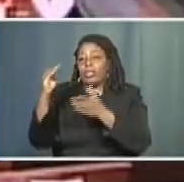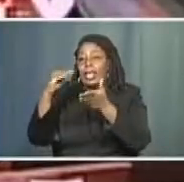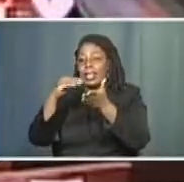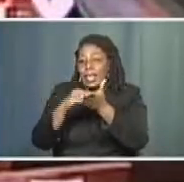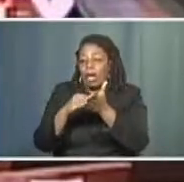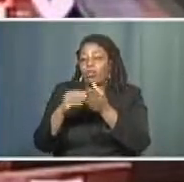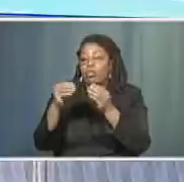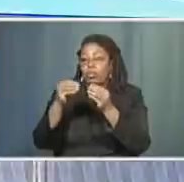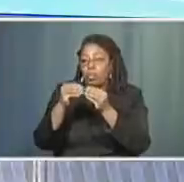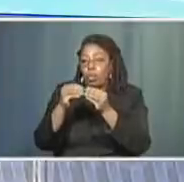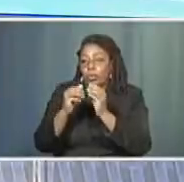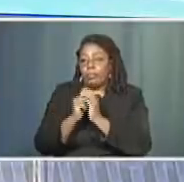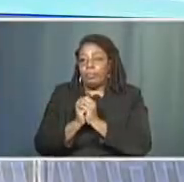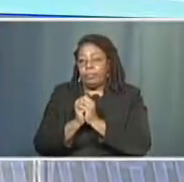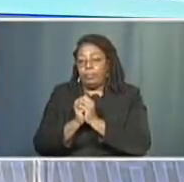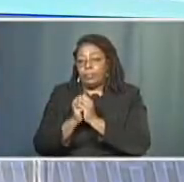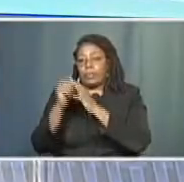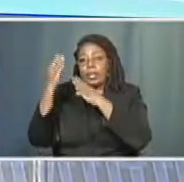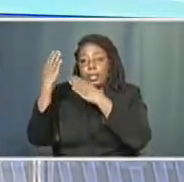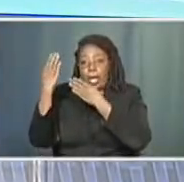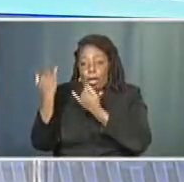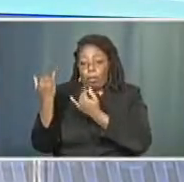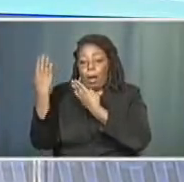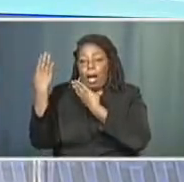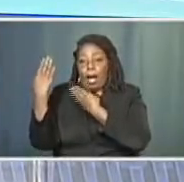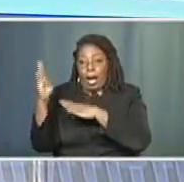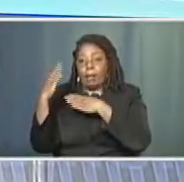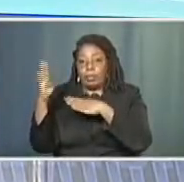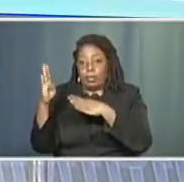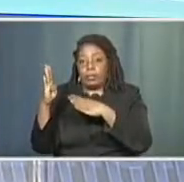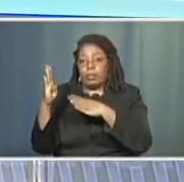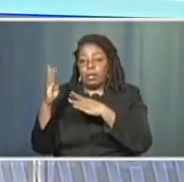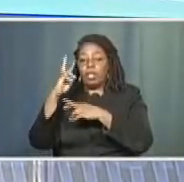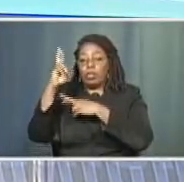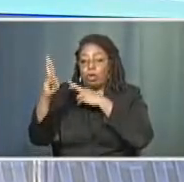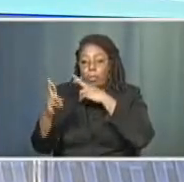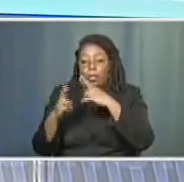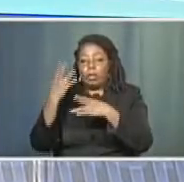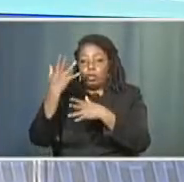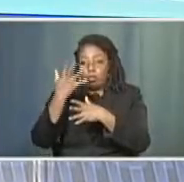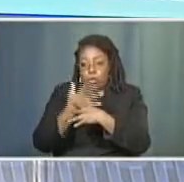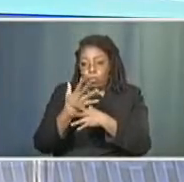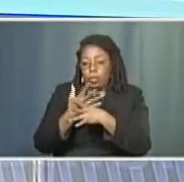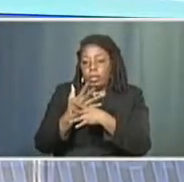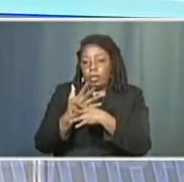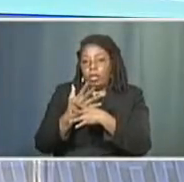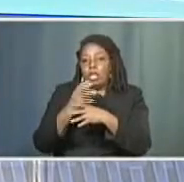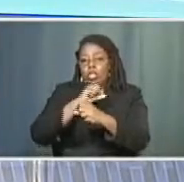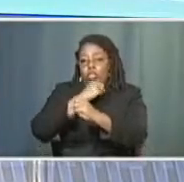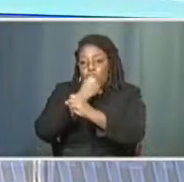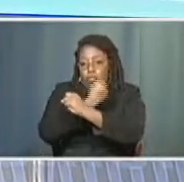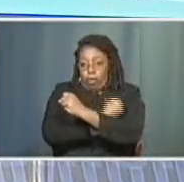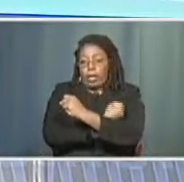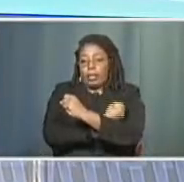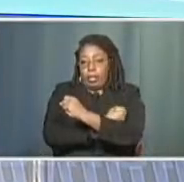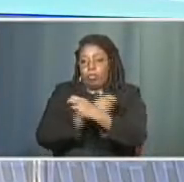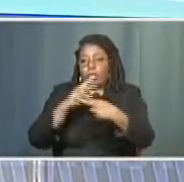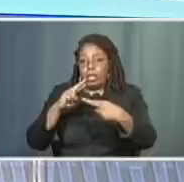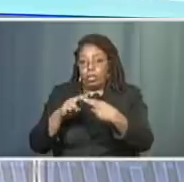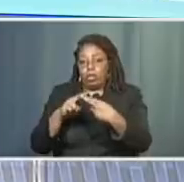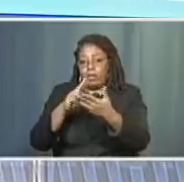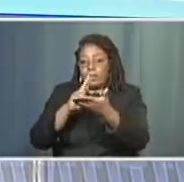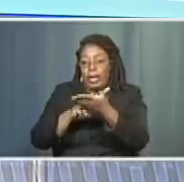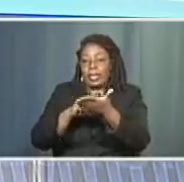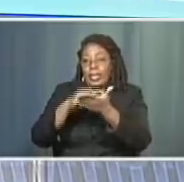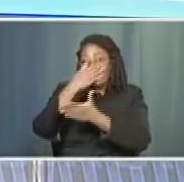more. The Bahamas and the Federal Republic of Germany deepening its ties with the signing of an